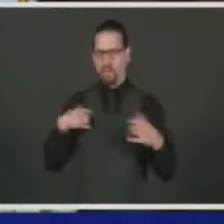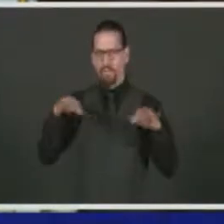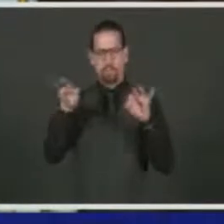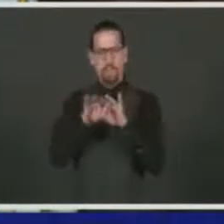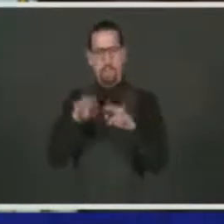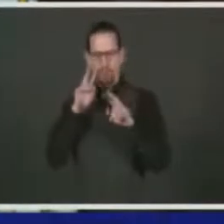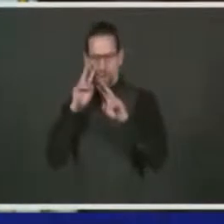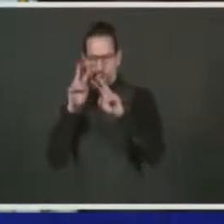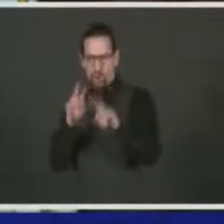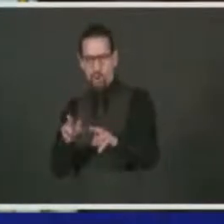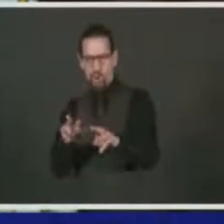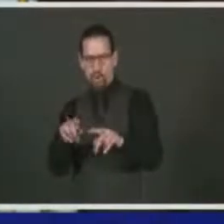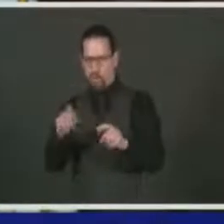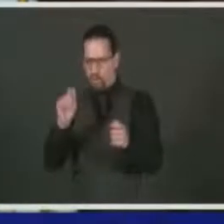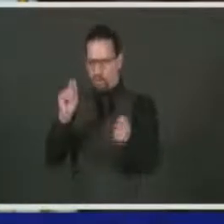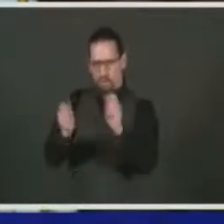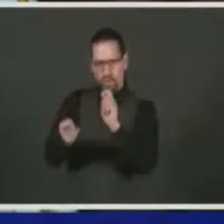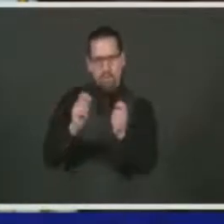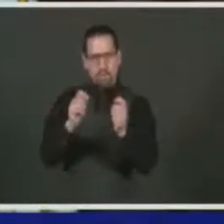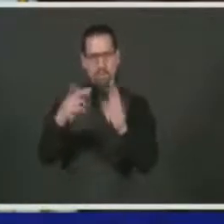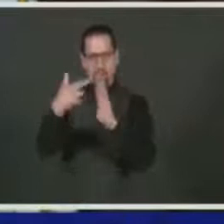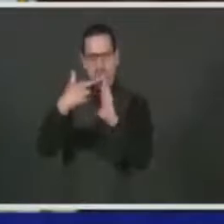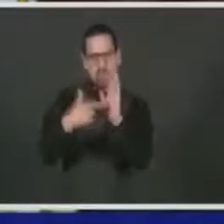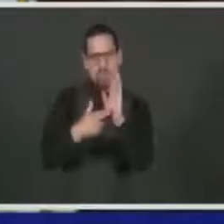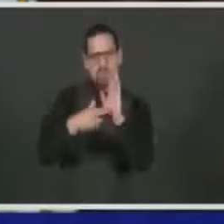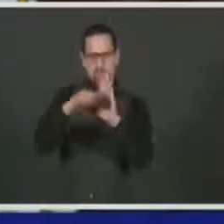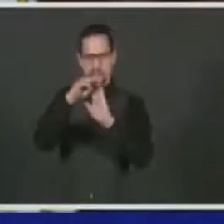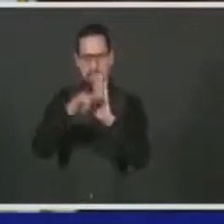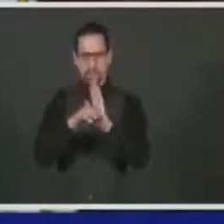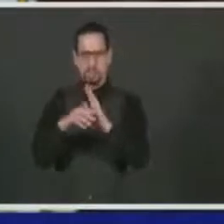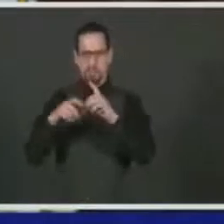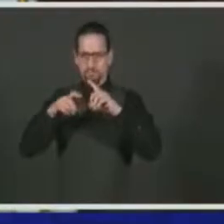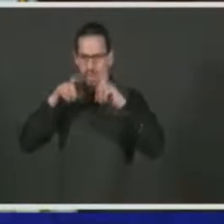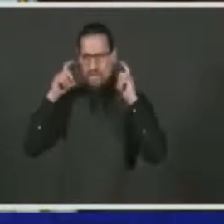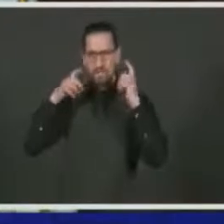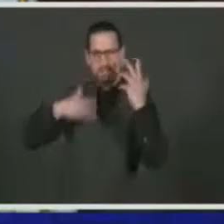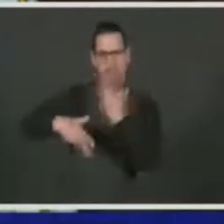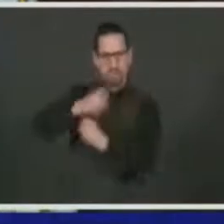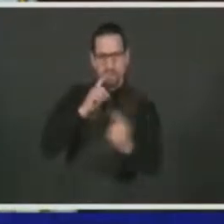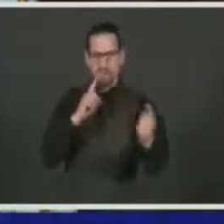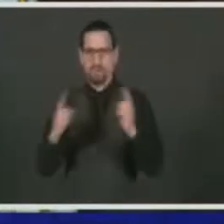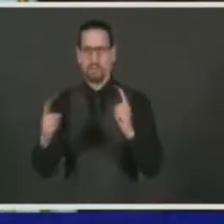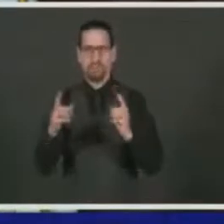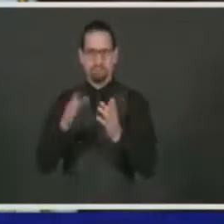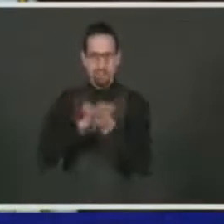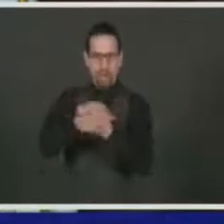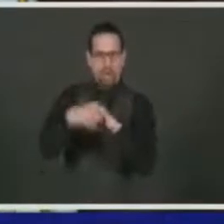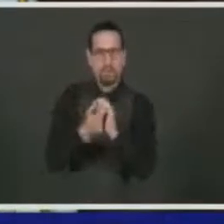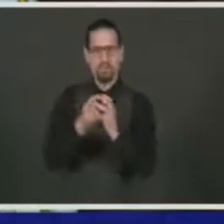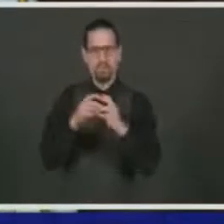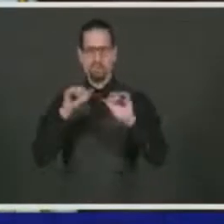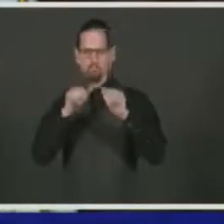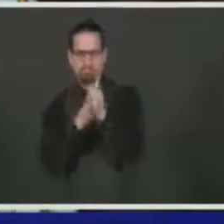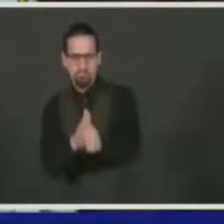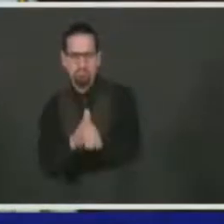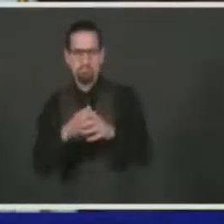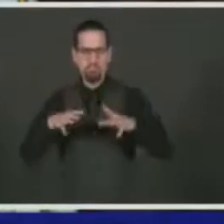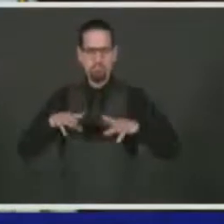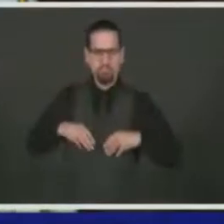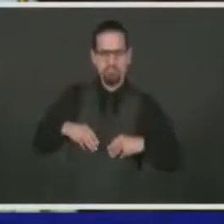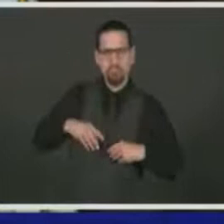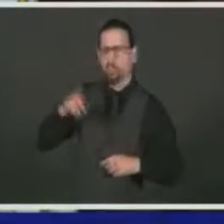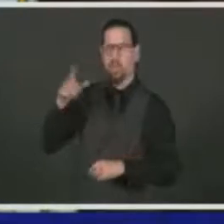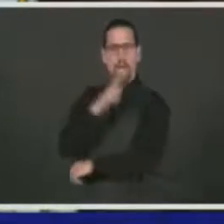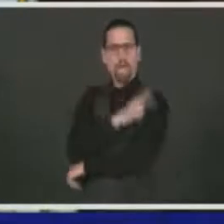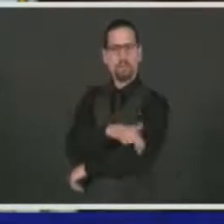with the rules is through the roof. The way our hospitals reacted quickly and turned on a dime was best in class. Our